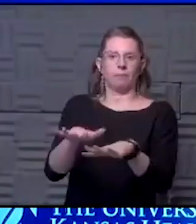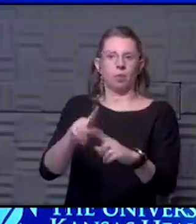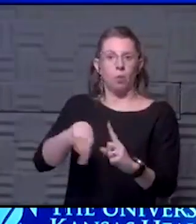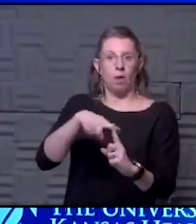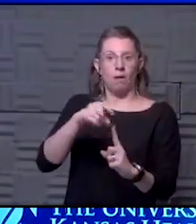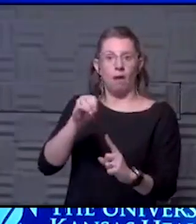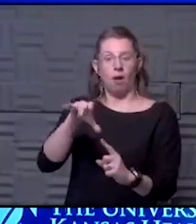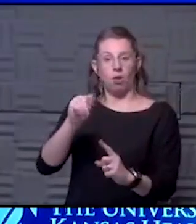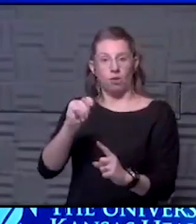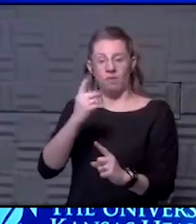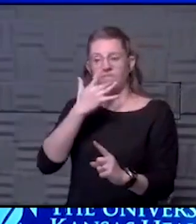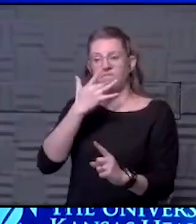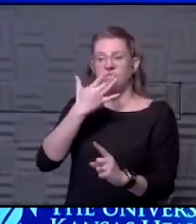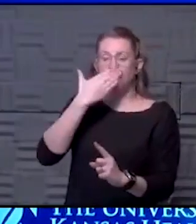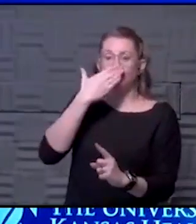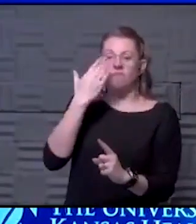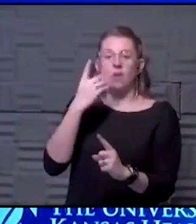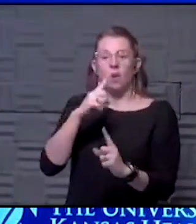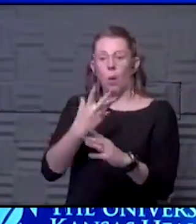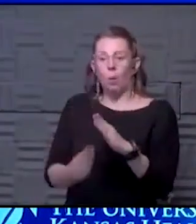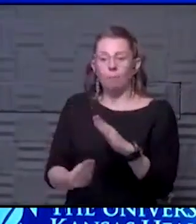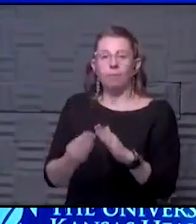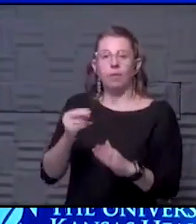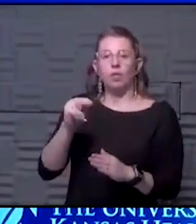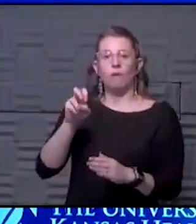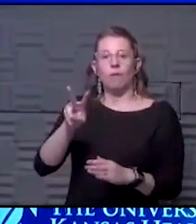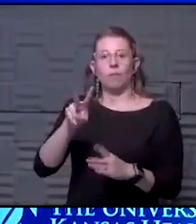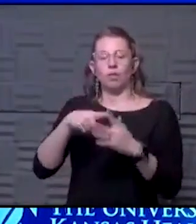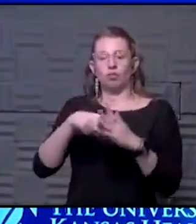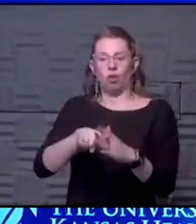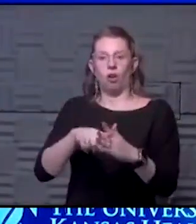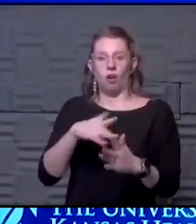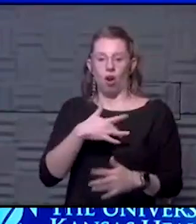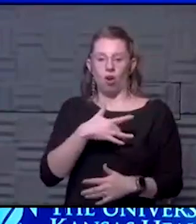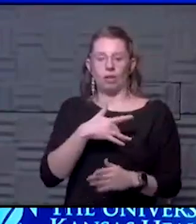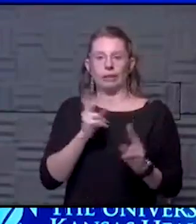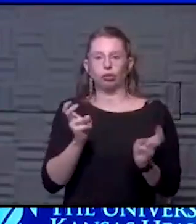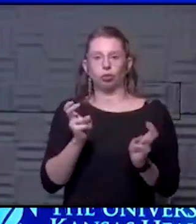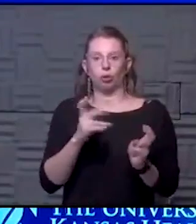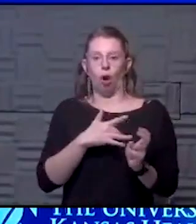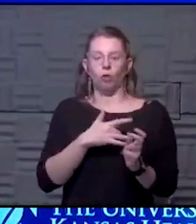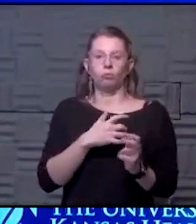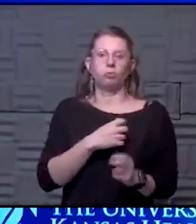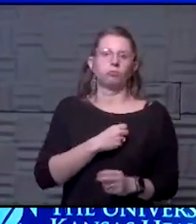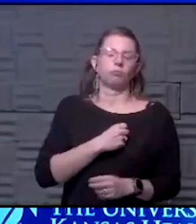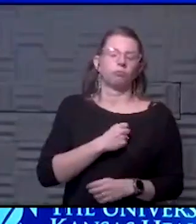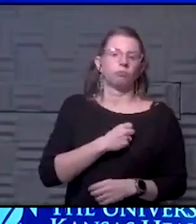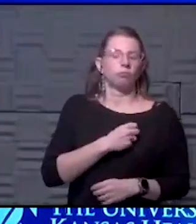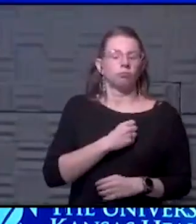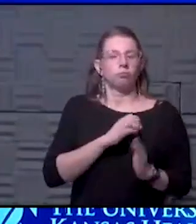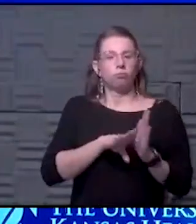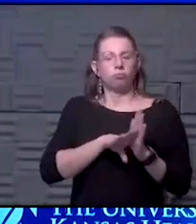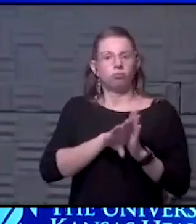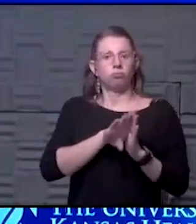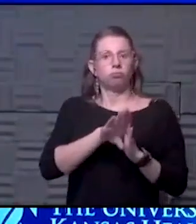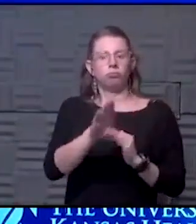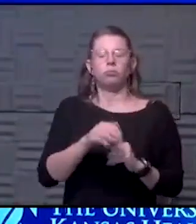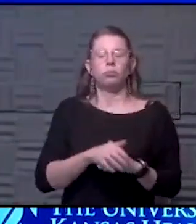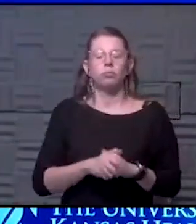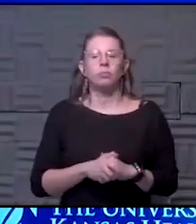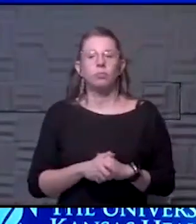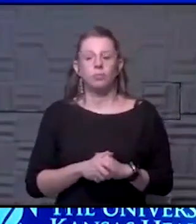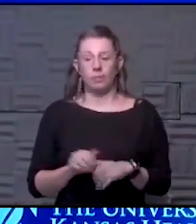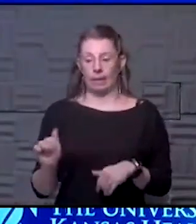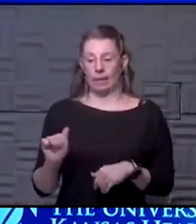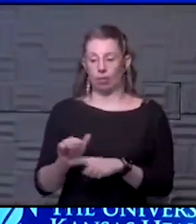October, lost taste and smell in November, and now just last week is starting to have heart issues. Her heart rate has been getting too high.